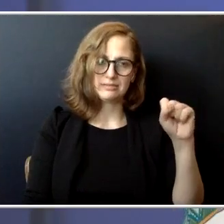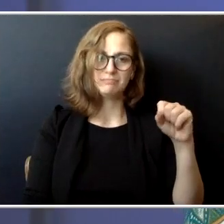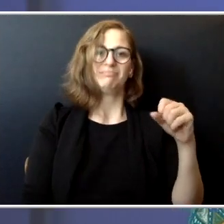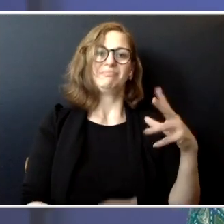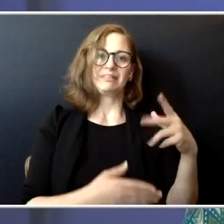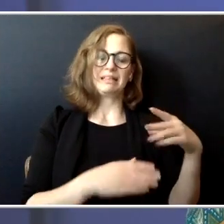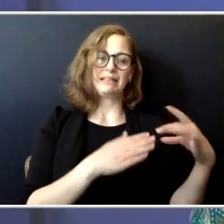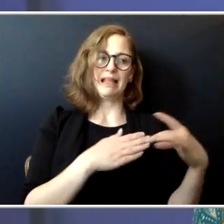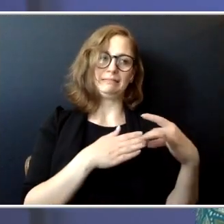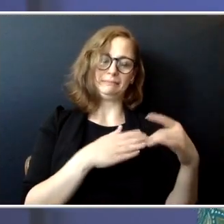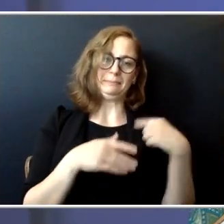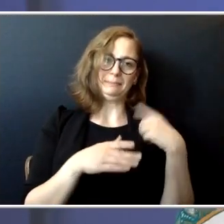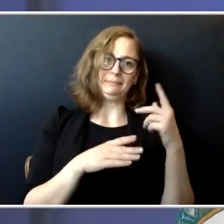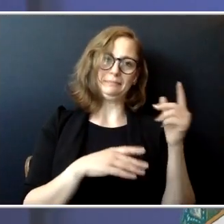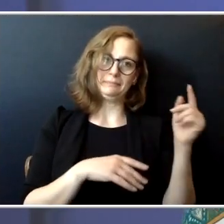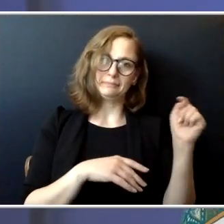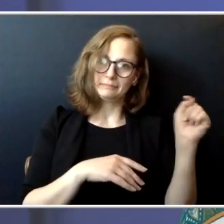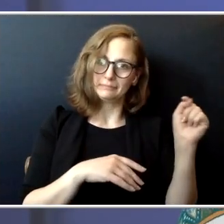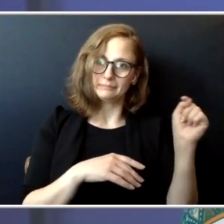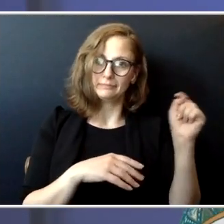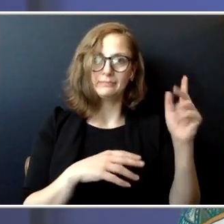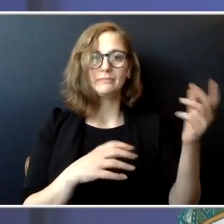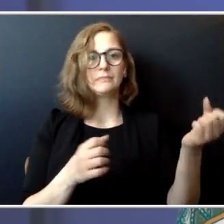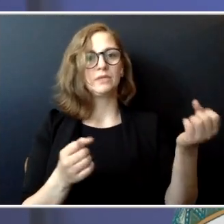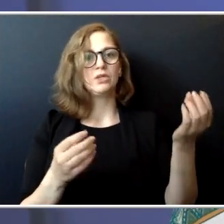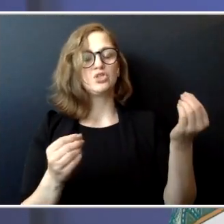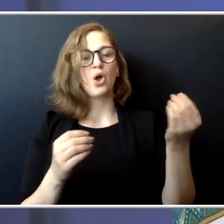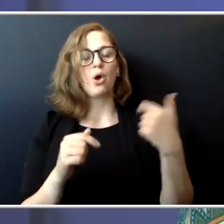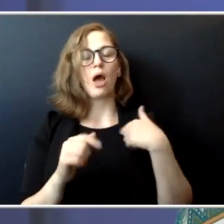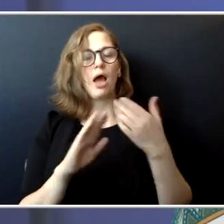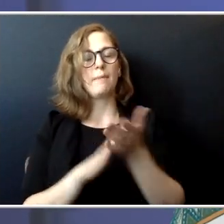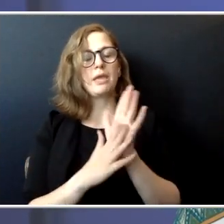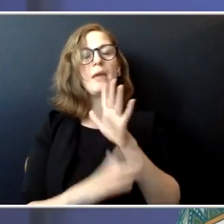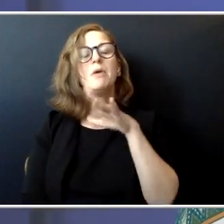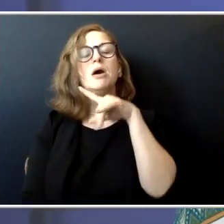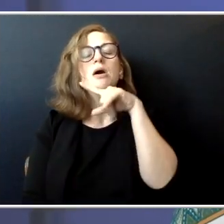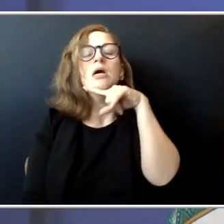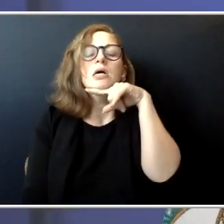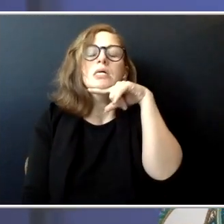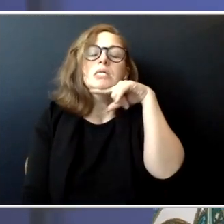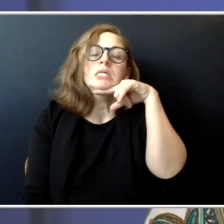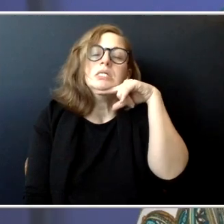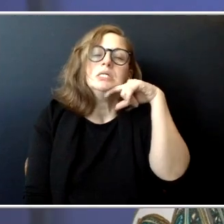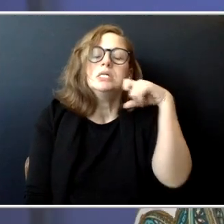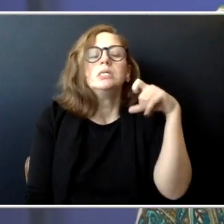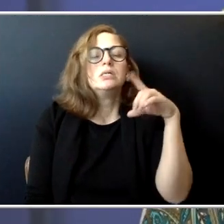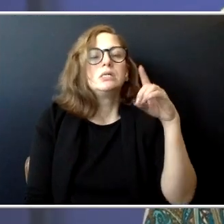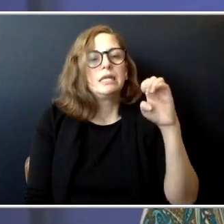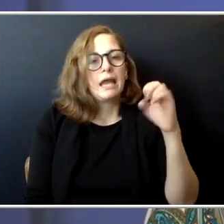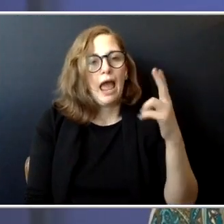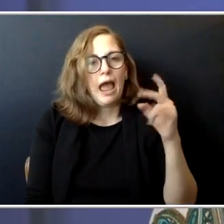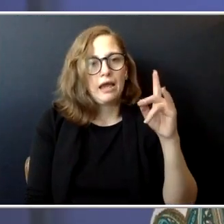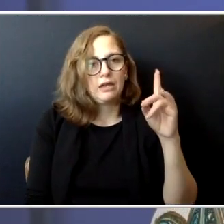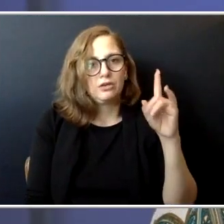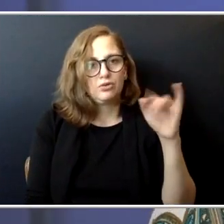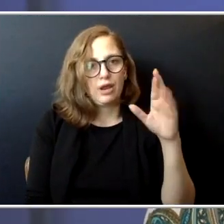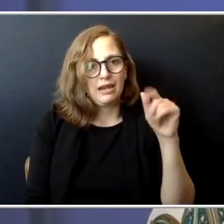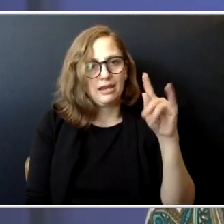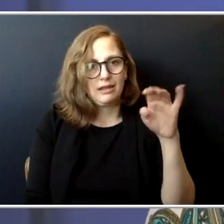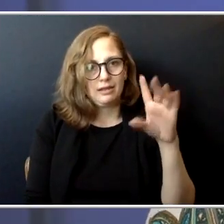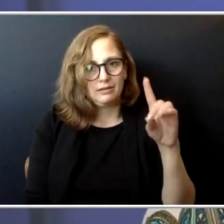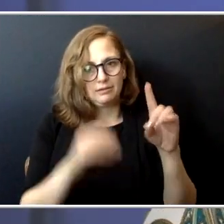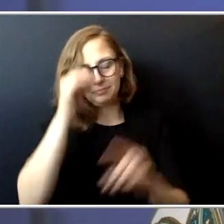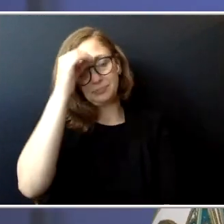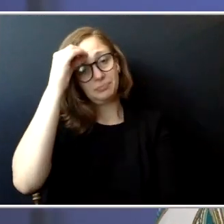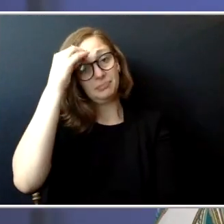to that, I was taking them, so I got very dehydrated. And in getting dehydrated for no other reason but having the surgery, and